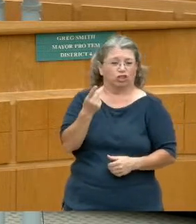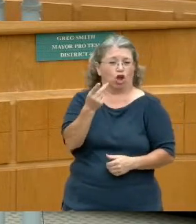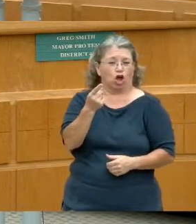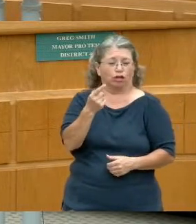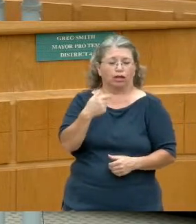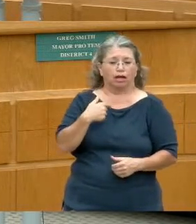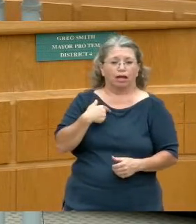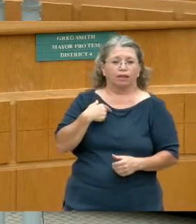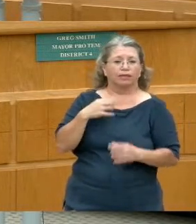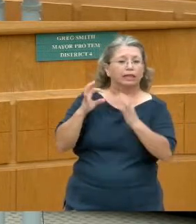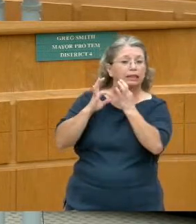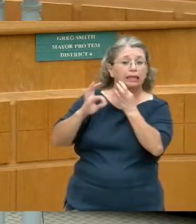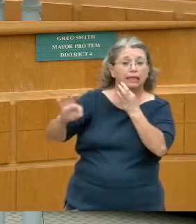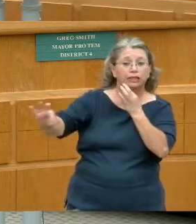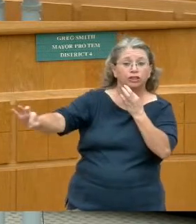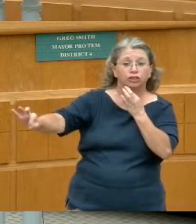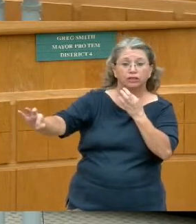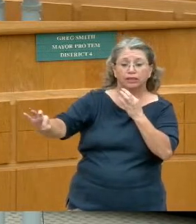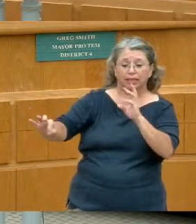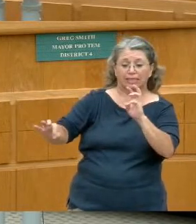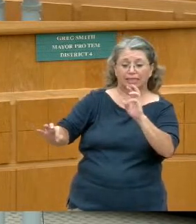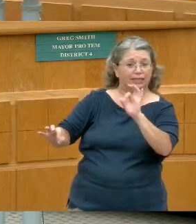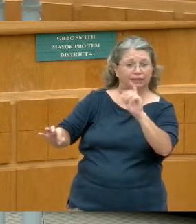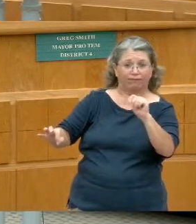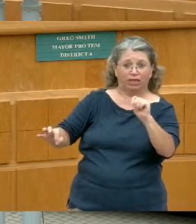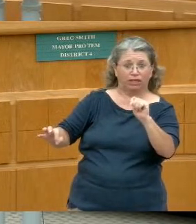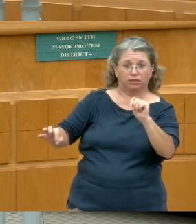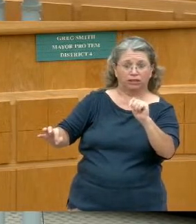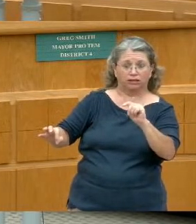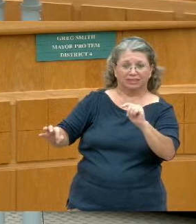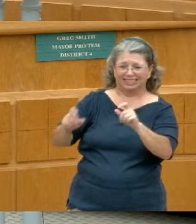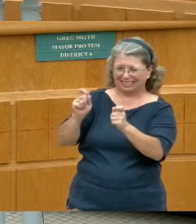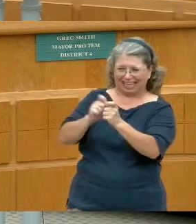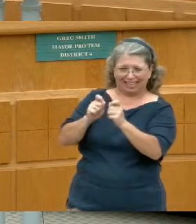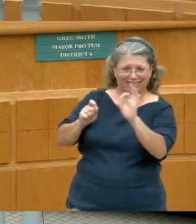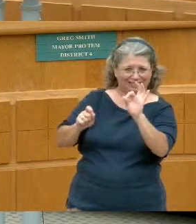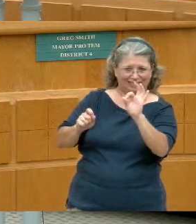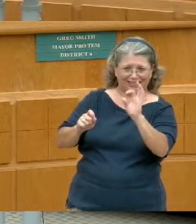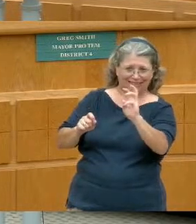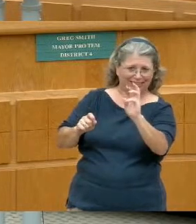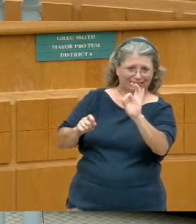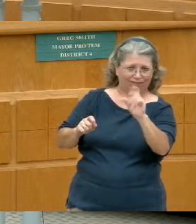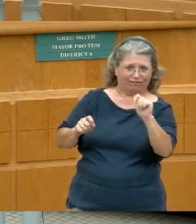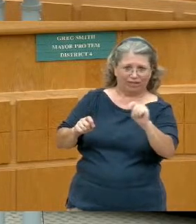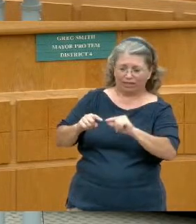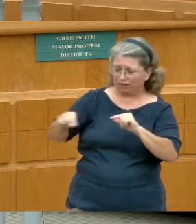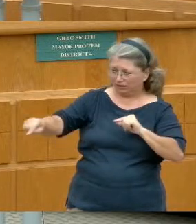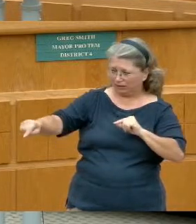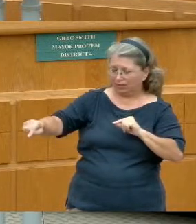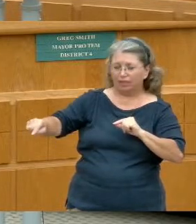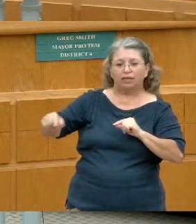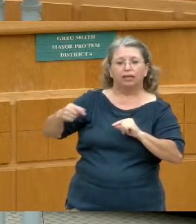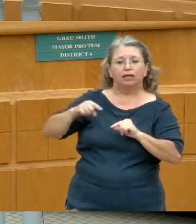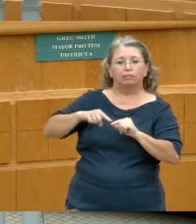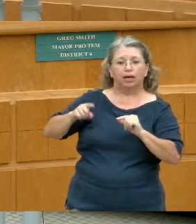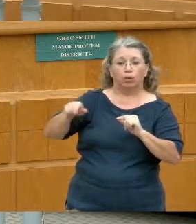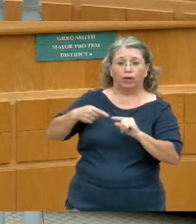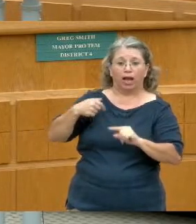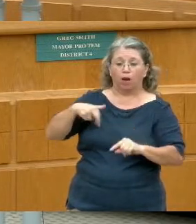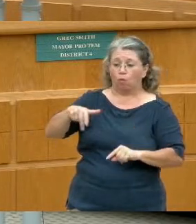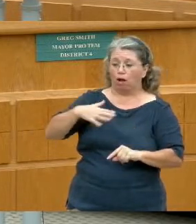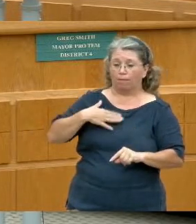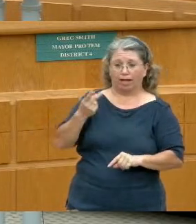You don't want to get within 6 feet of me, even though the leash is exactly 6 feet long. You want to stay farther than 6 feet away when I'm walking my